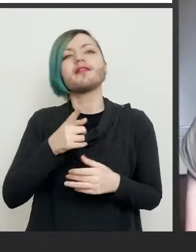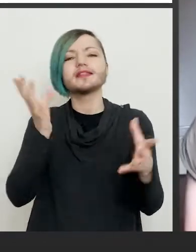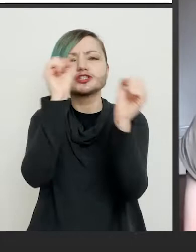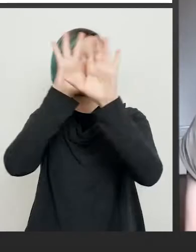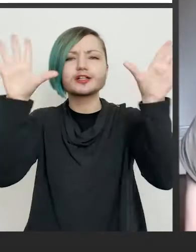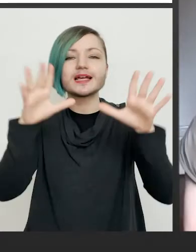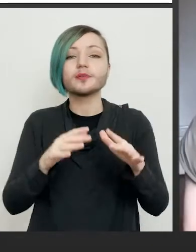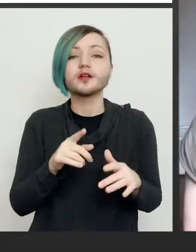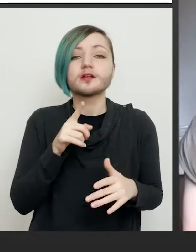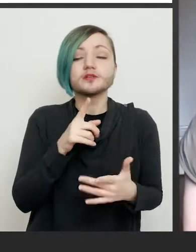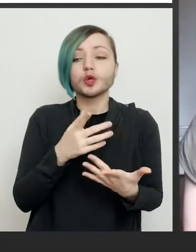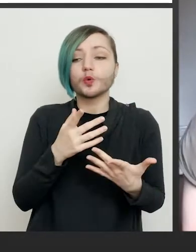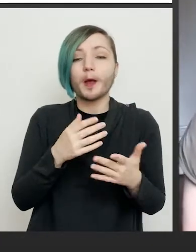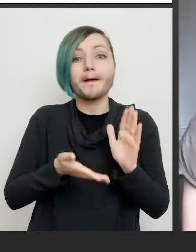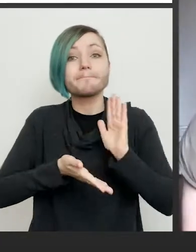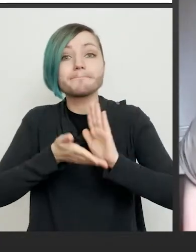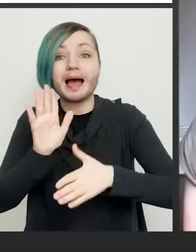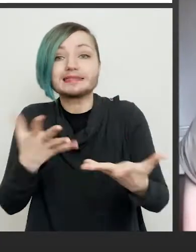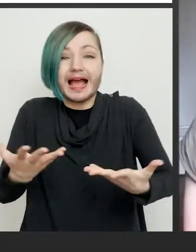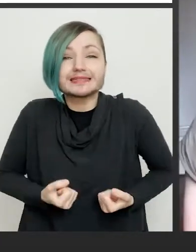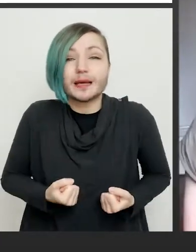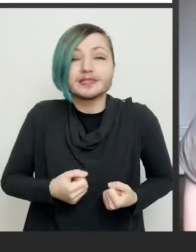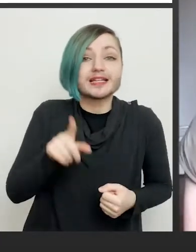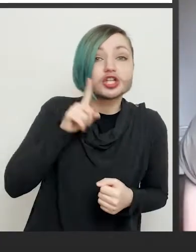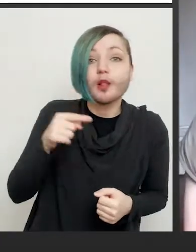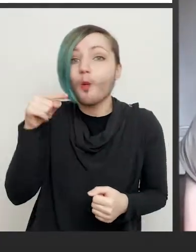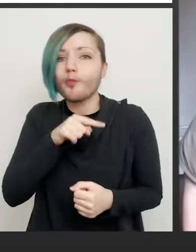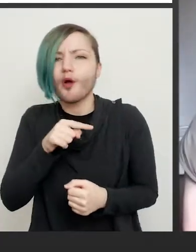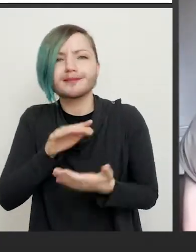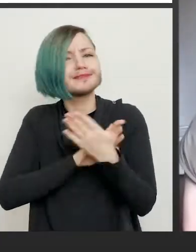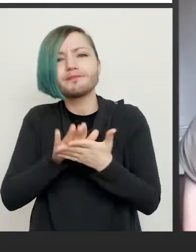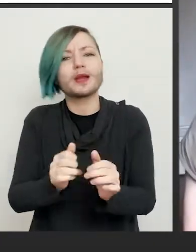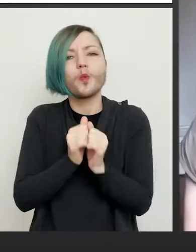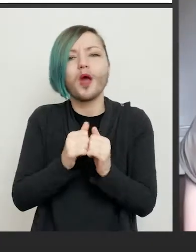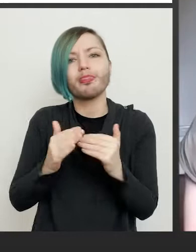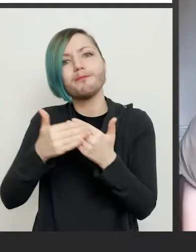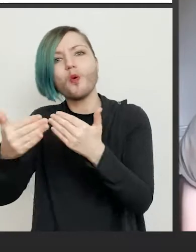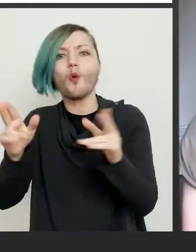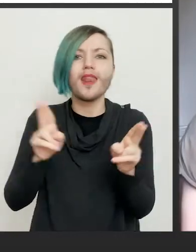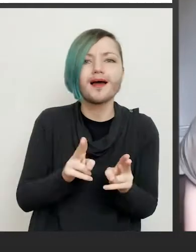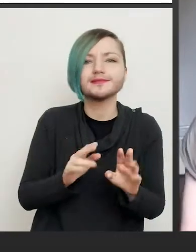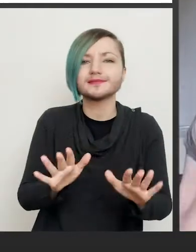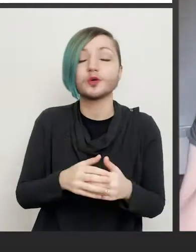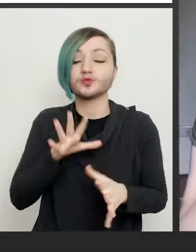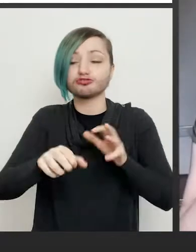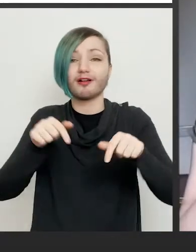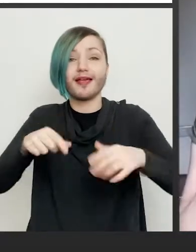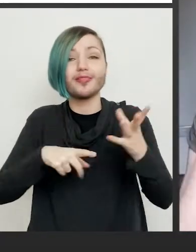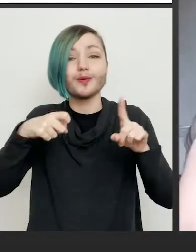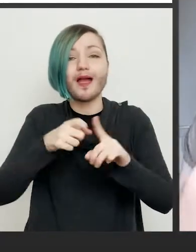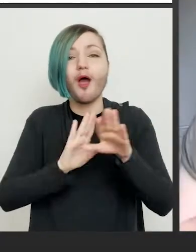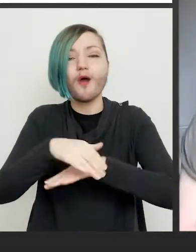measured by how well you pass as a girl or boy. And this struggle that we're having at the moment in the UK around sort of